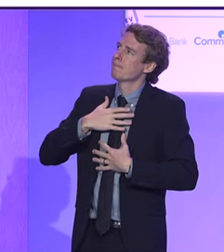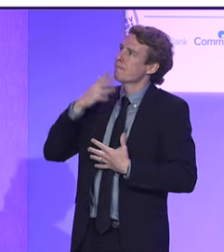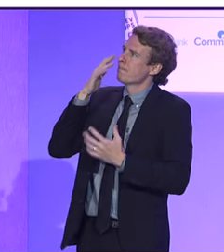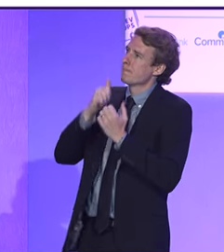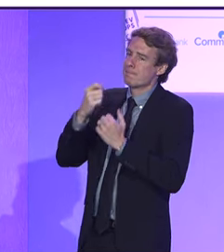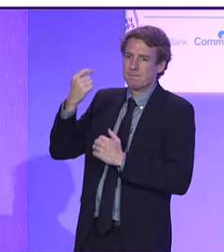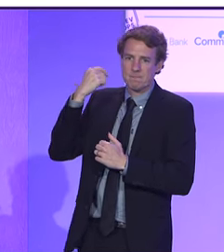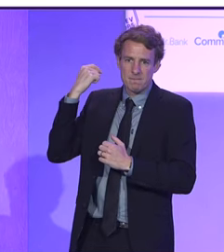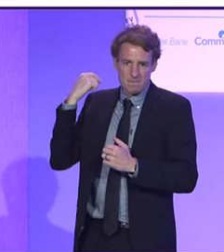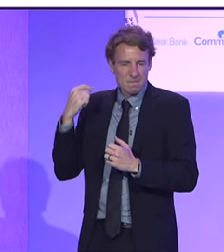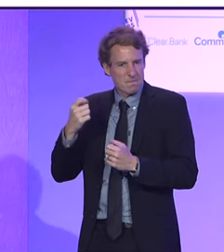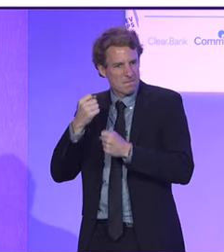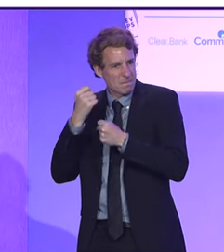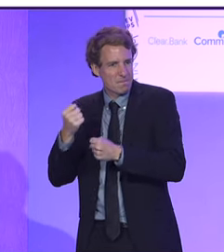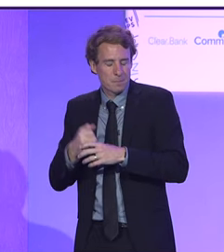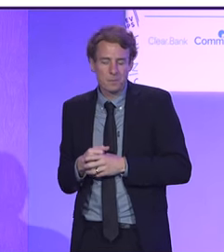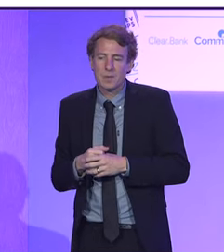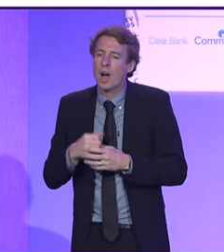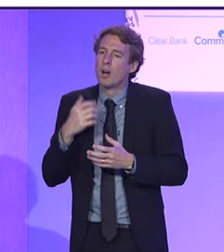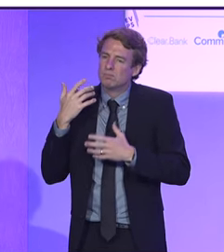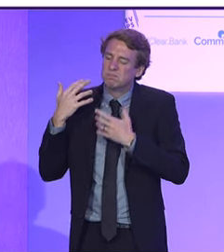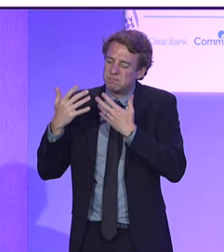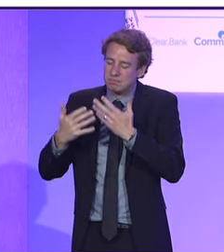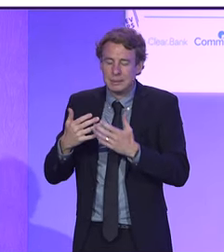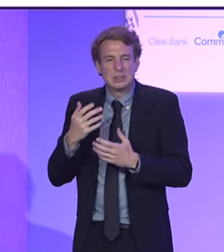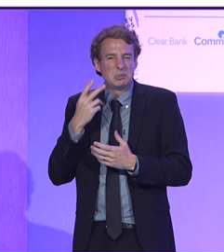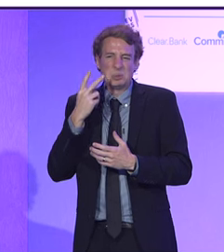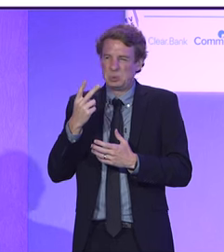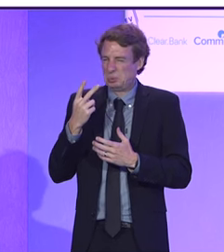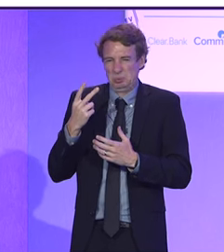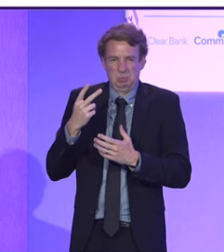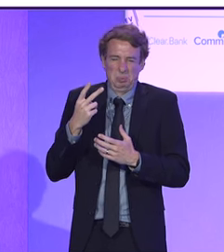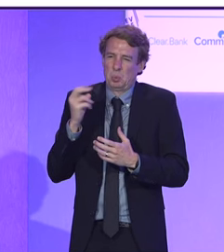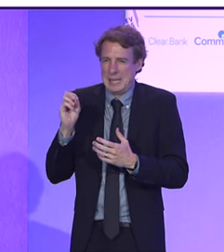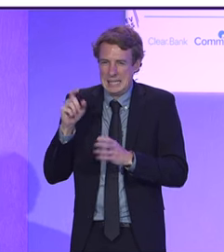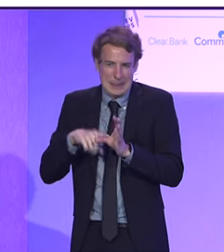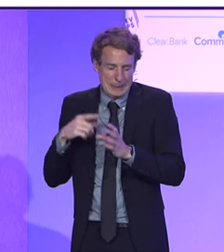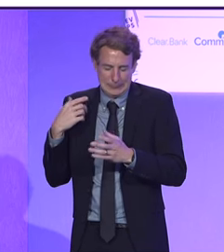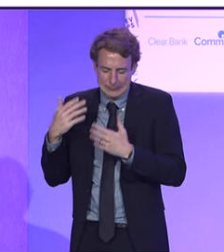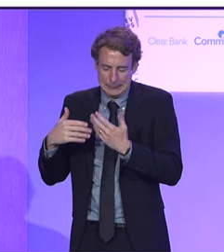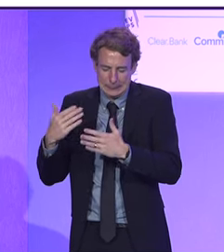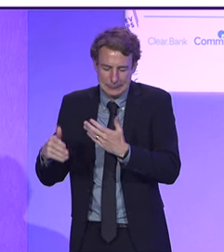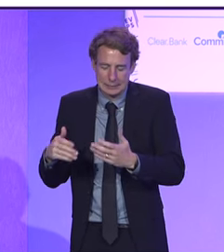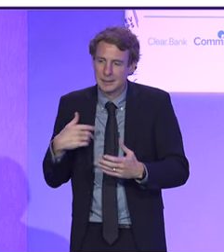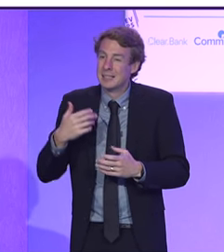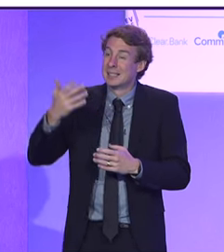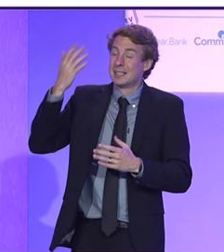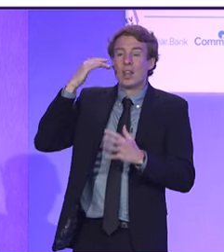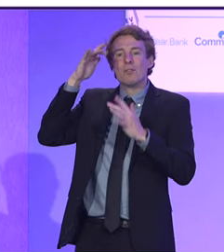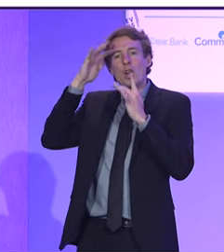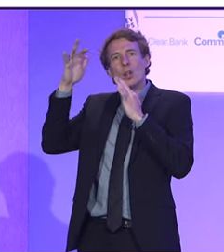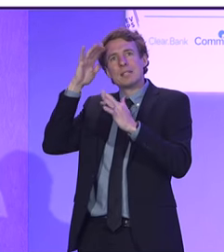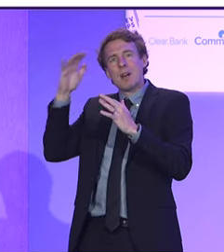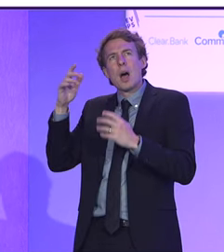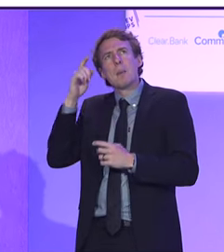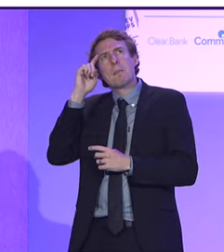a couple of decades, the ancient philosophers posted the question, if we do this for hundreds of years,